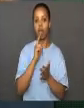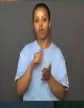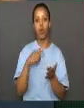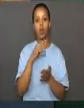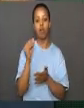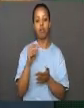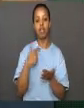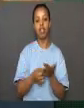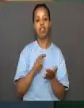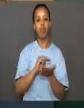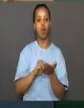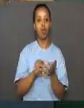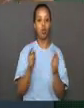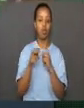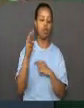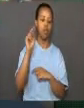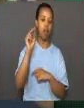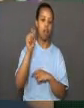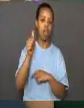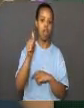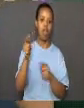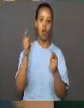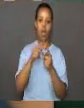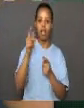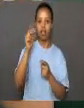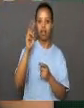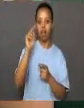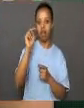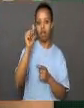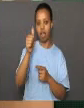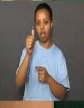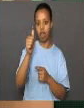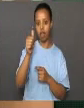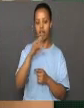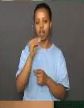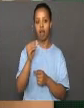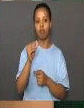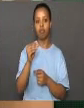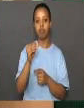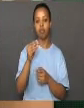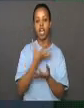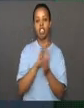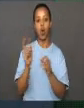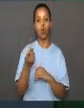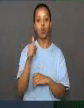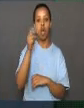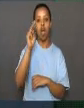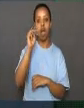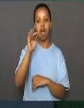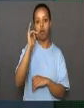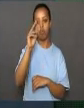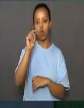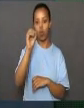transfer RNA, or tRNA, carry free amino acids from